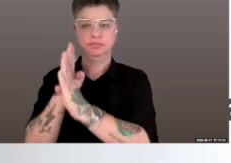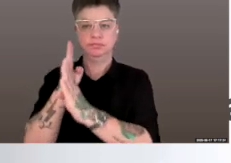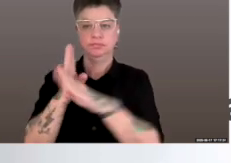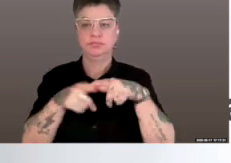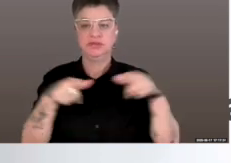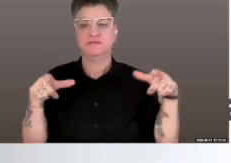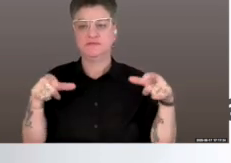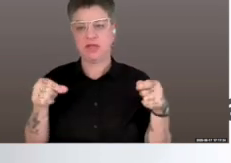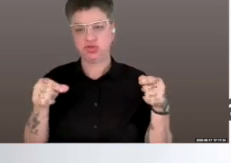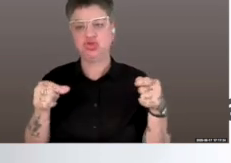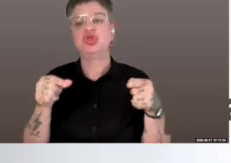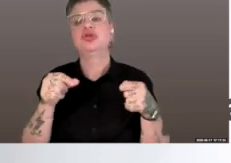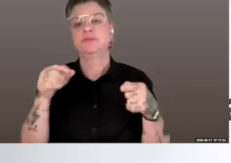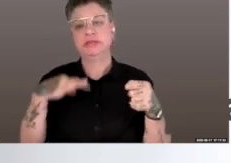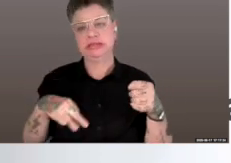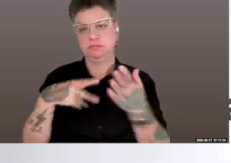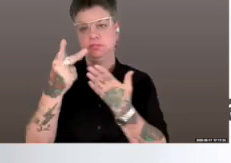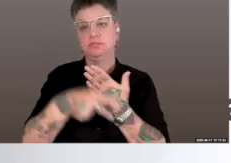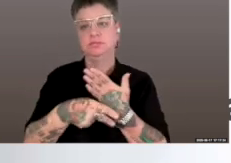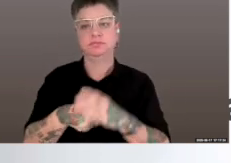Air Pollution Control District,